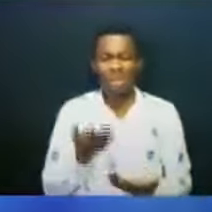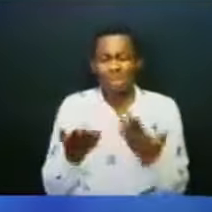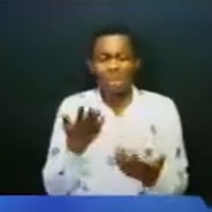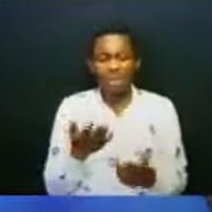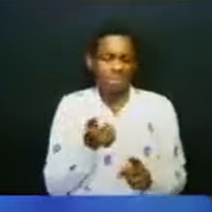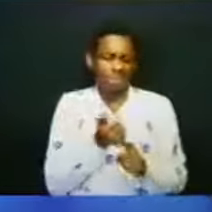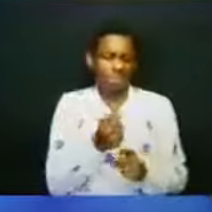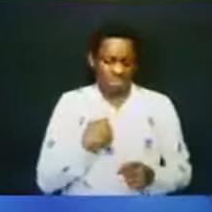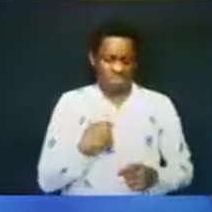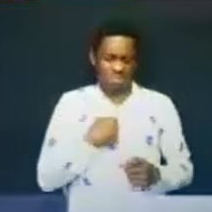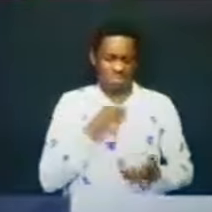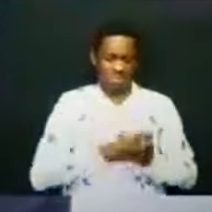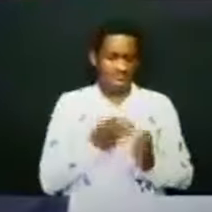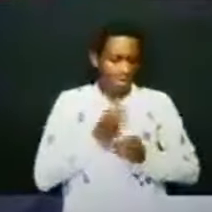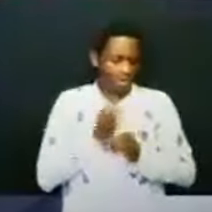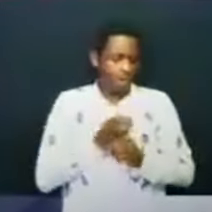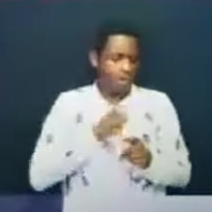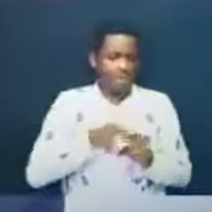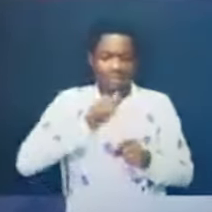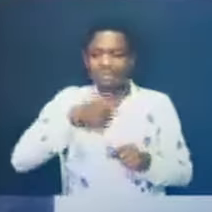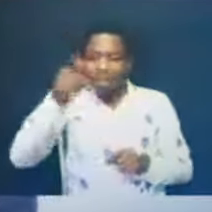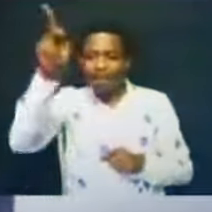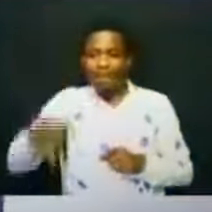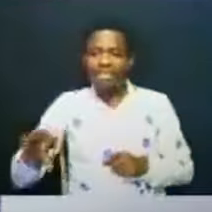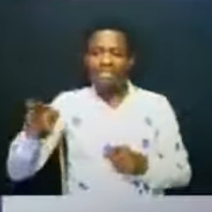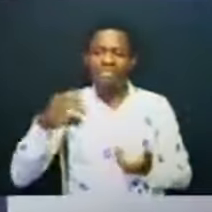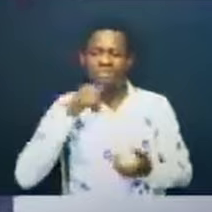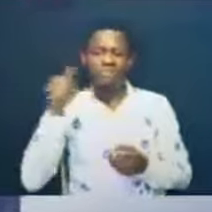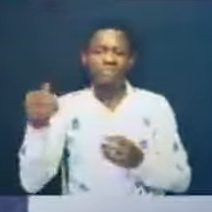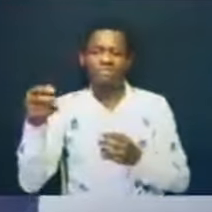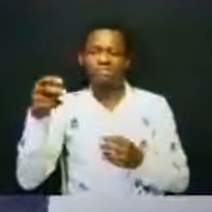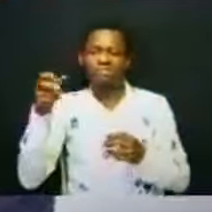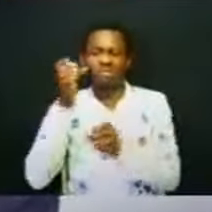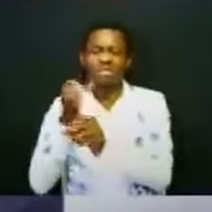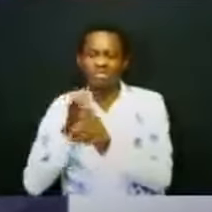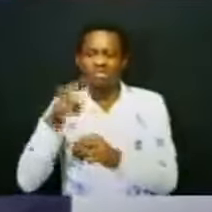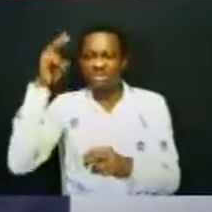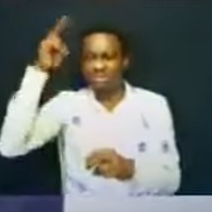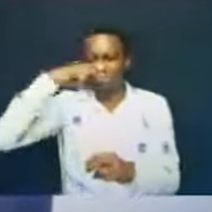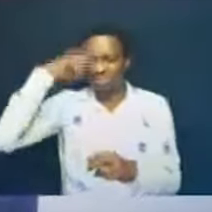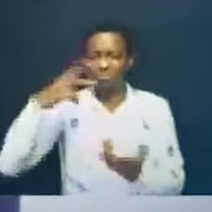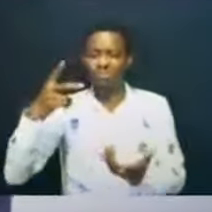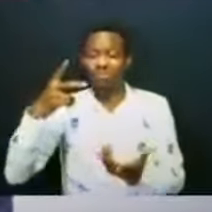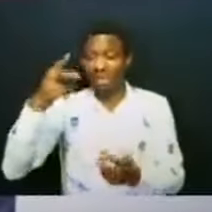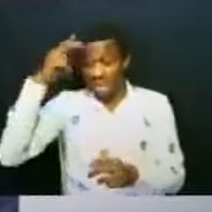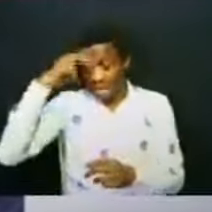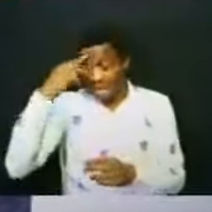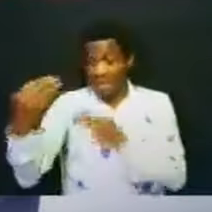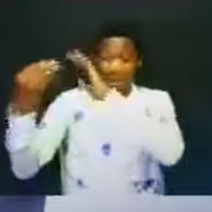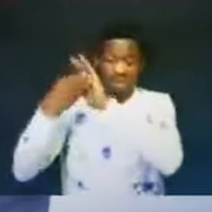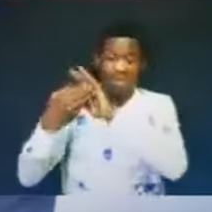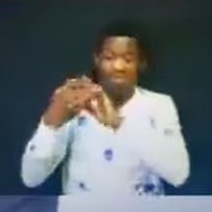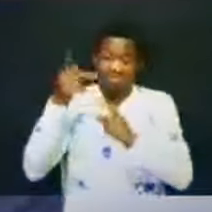careless. To be too much on we pa, and so offerings to be too much on can. So let us do our best. But no matter what we do, and